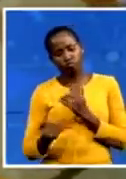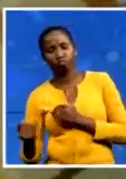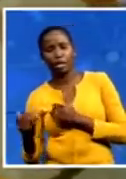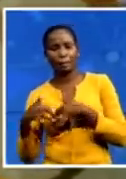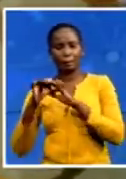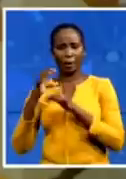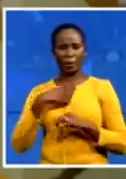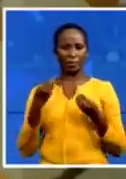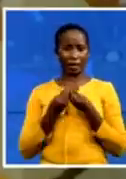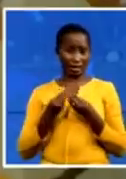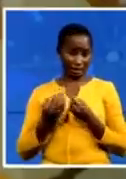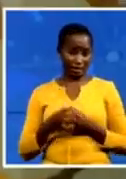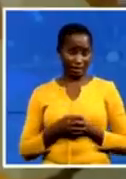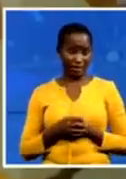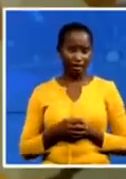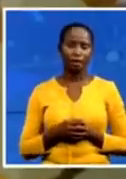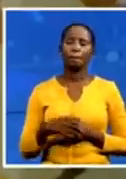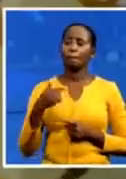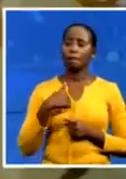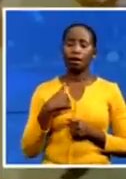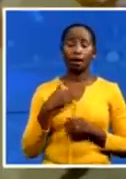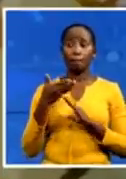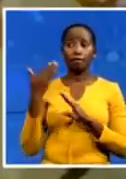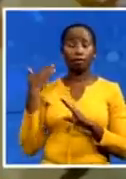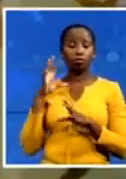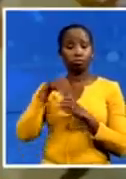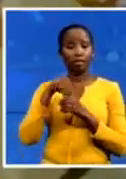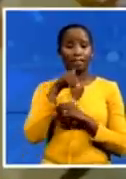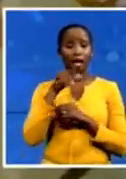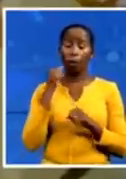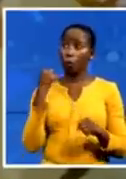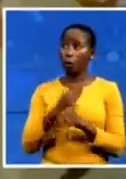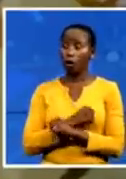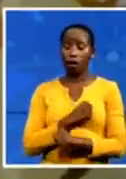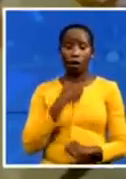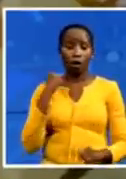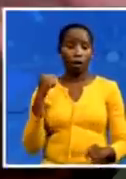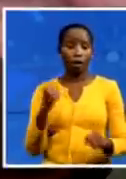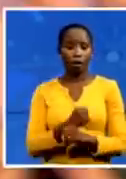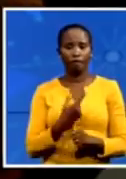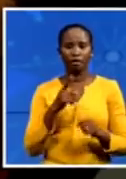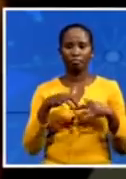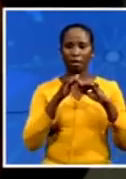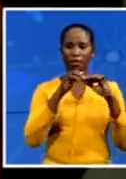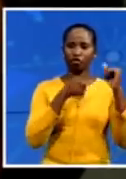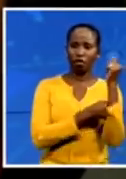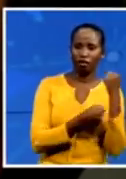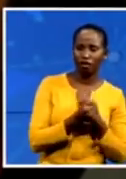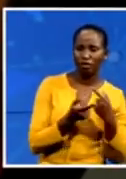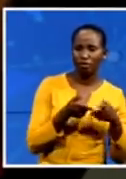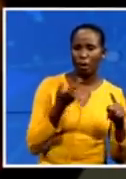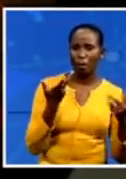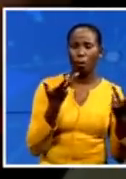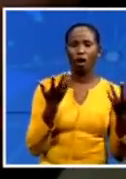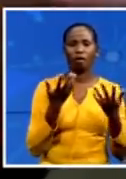DA, as I say, I've been part of. I've built youth structures, structures on campuses, and I helped to start a lot of the